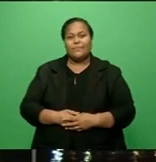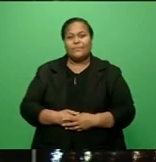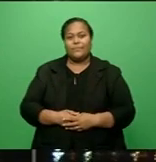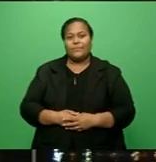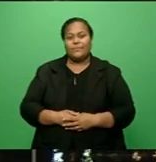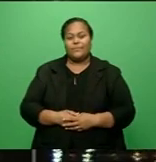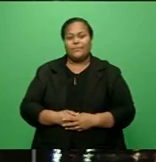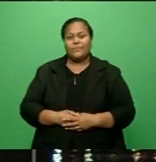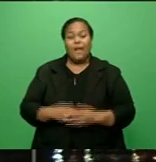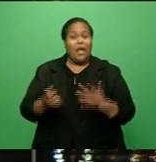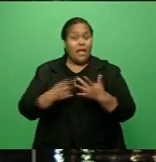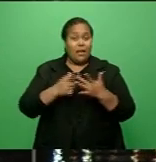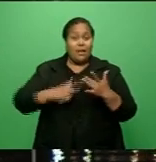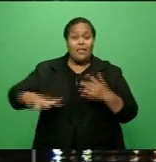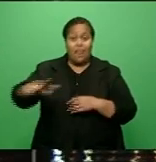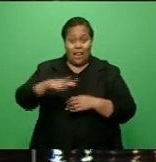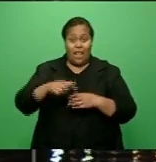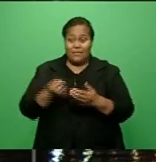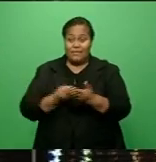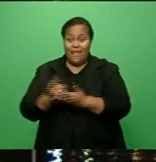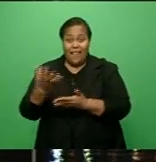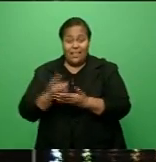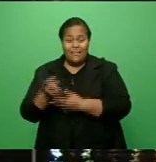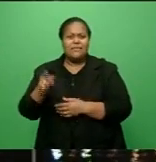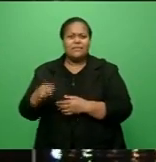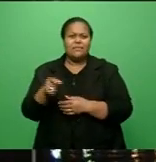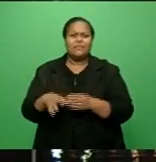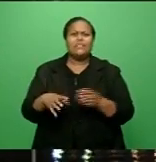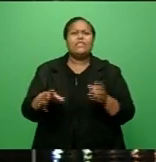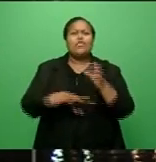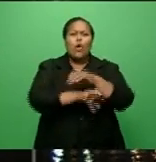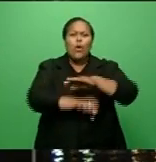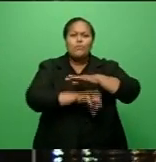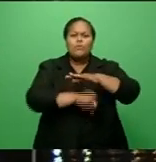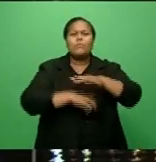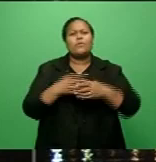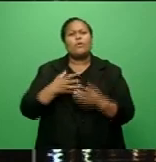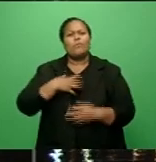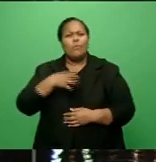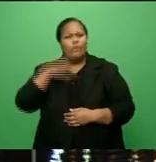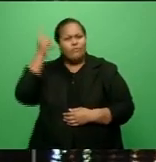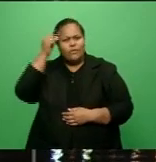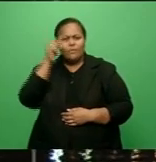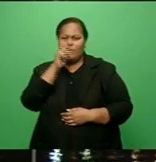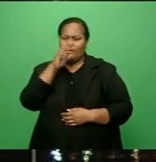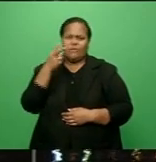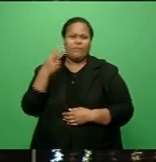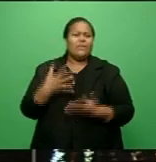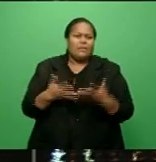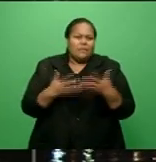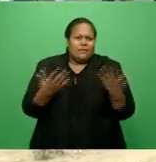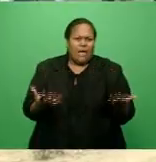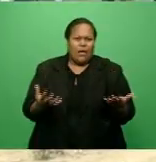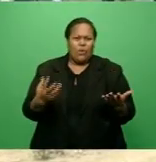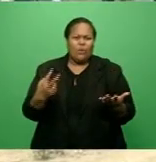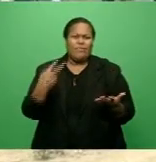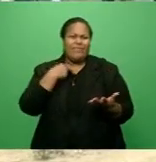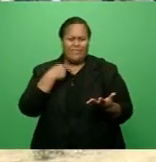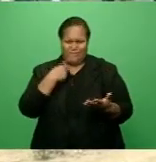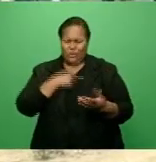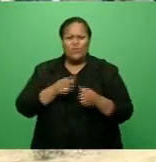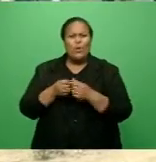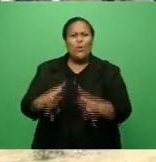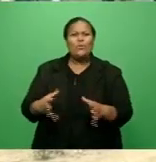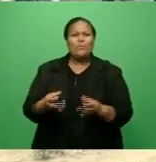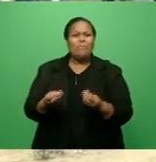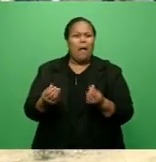Another land sale scam has surfaced in Nausori, where more Fijians have fallen victim, losing their hard-earned cash. The scam has been